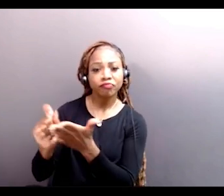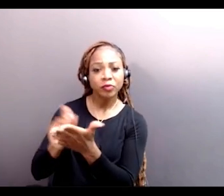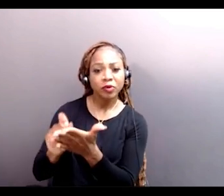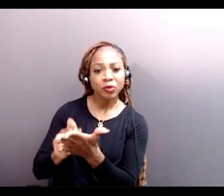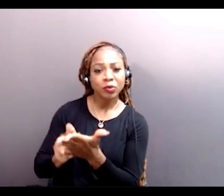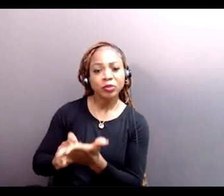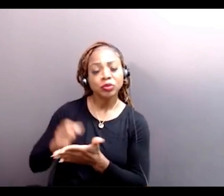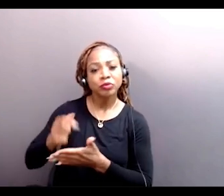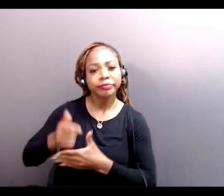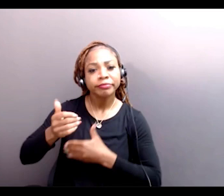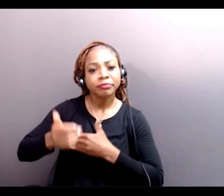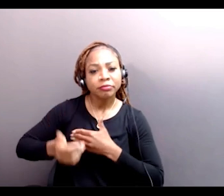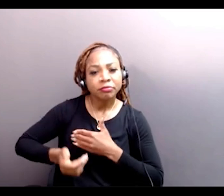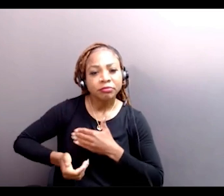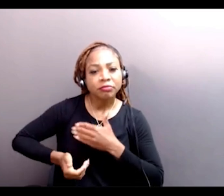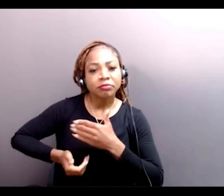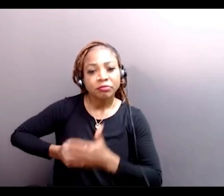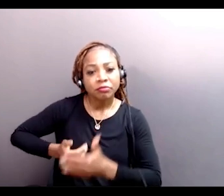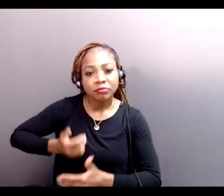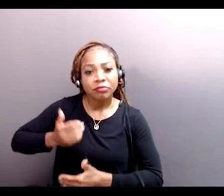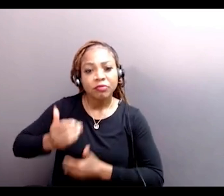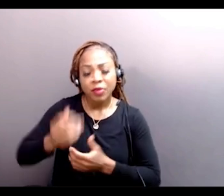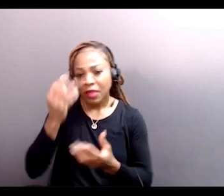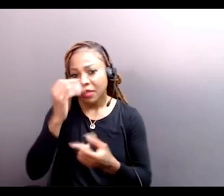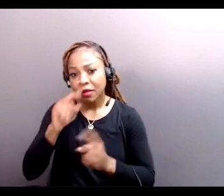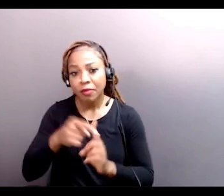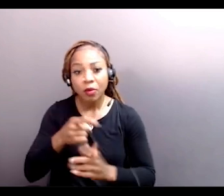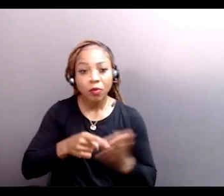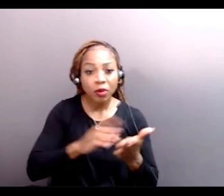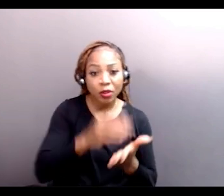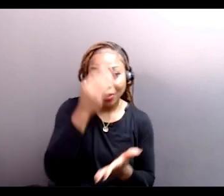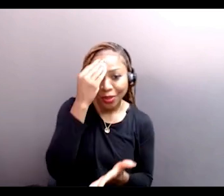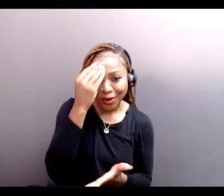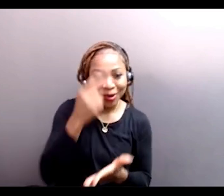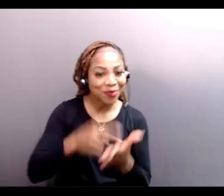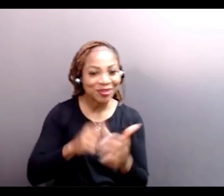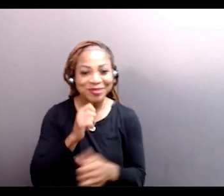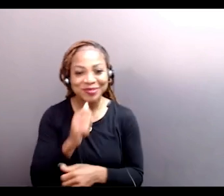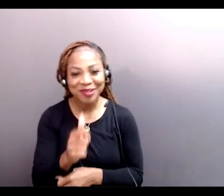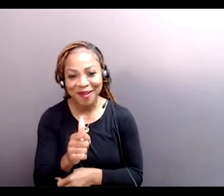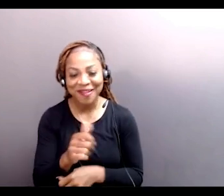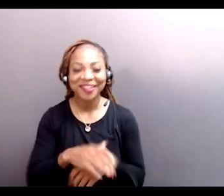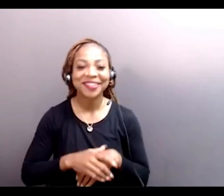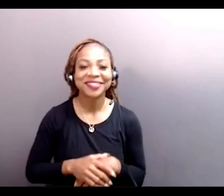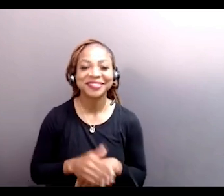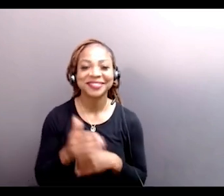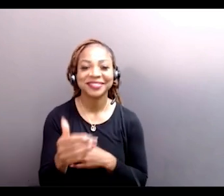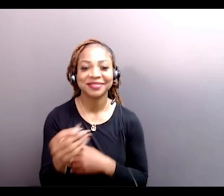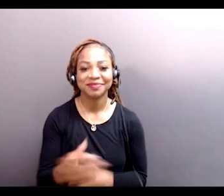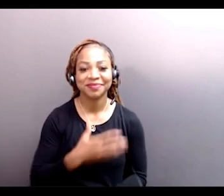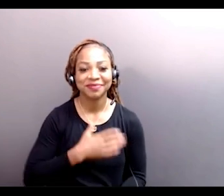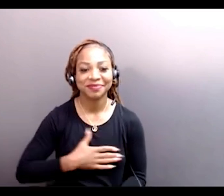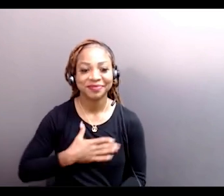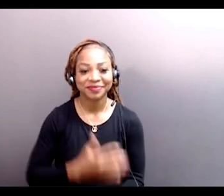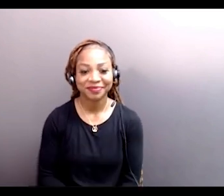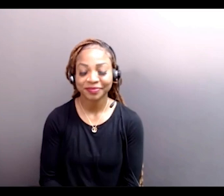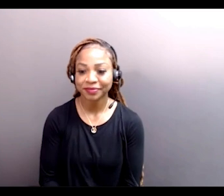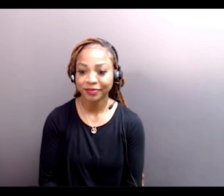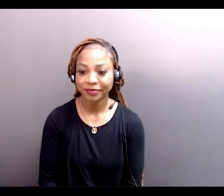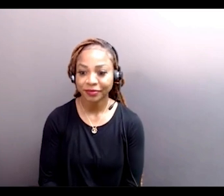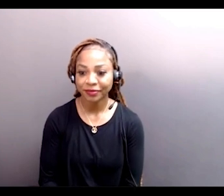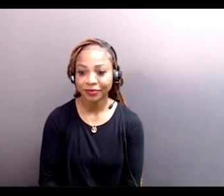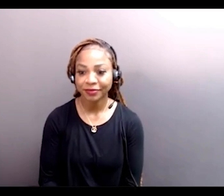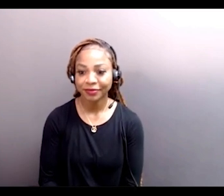time with the materials and thinking through what you're learning, what you're unlearning as you go through. We'll have the next slide, please.